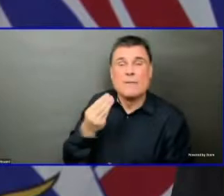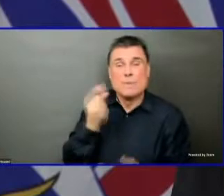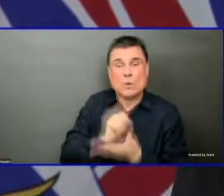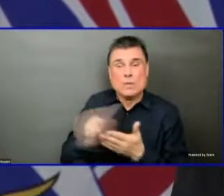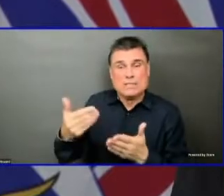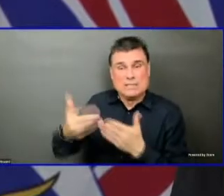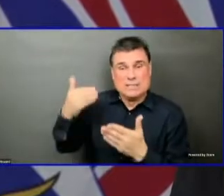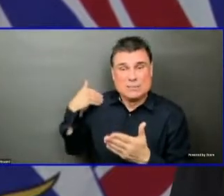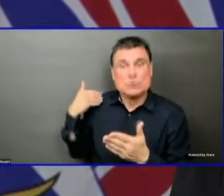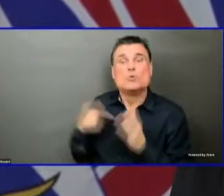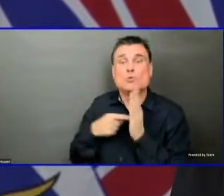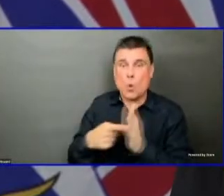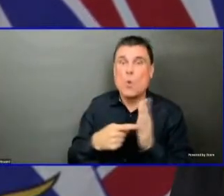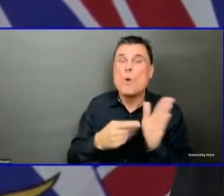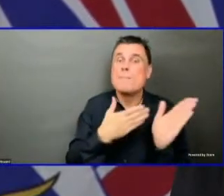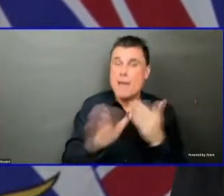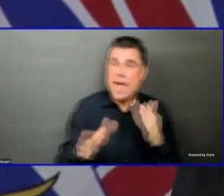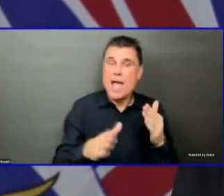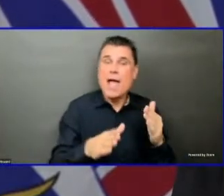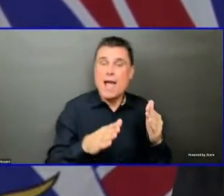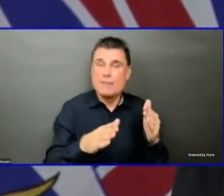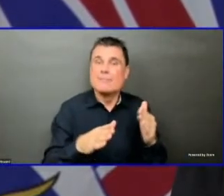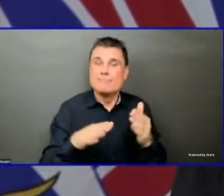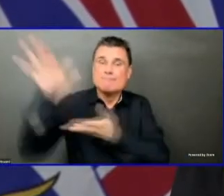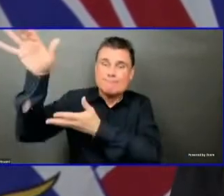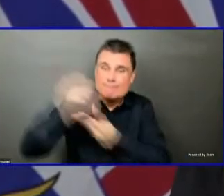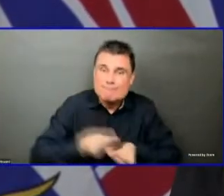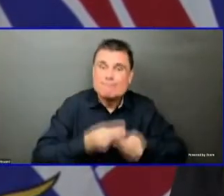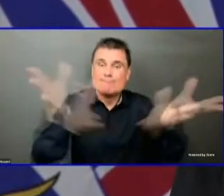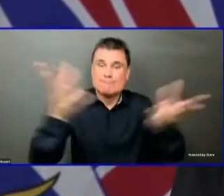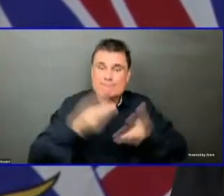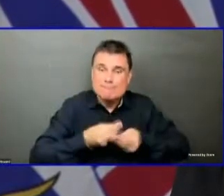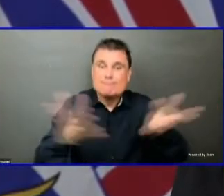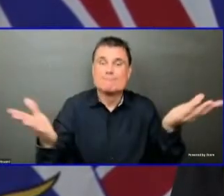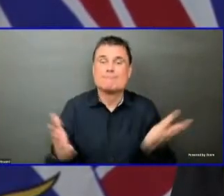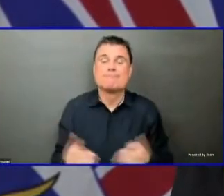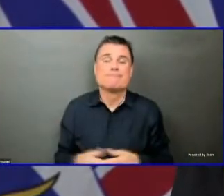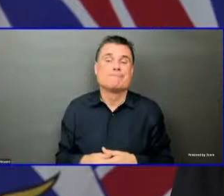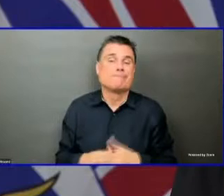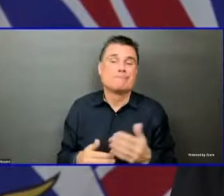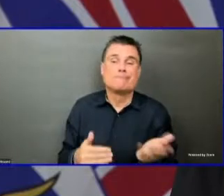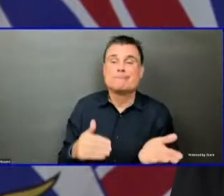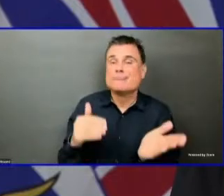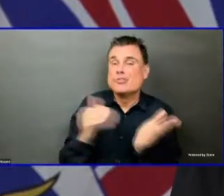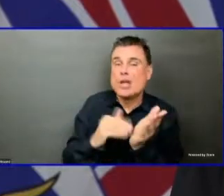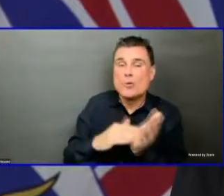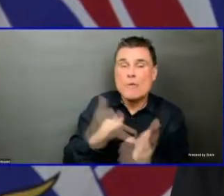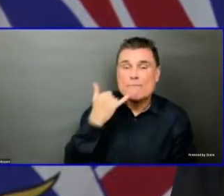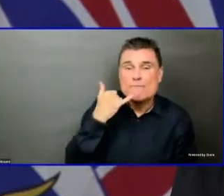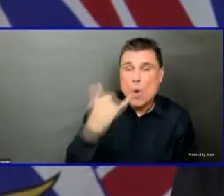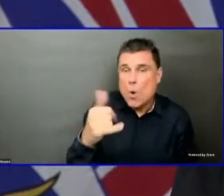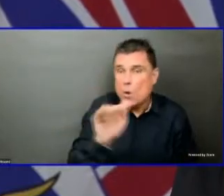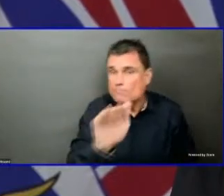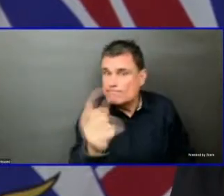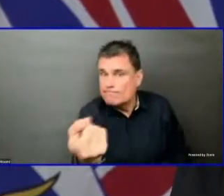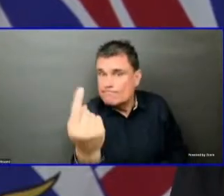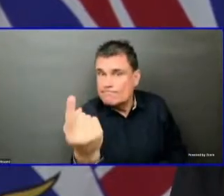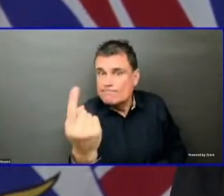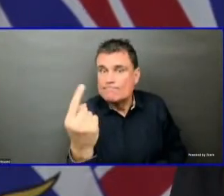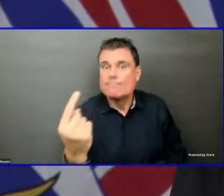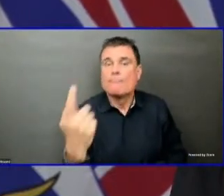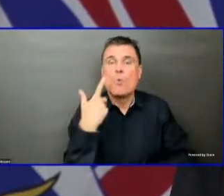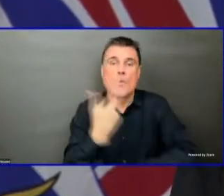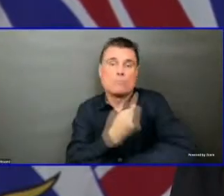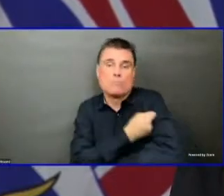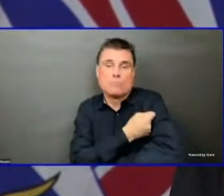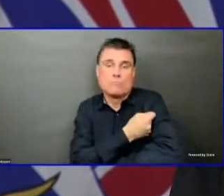getting calls from their doctor maybe in mid-February to try and book their first shot. So I'm just wondering if you can give us an update on